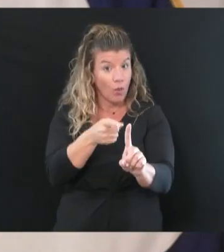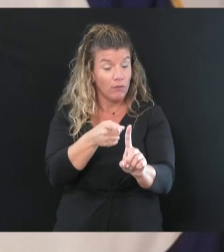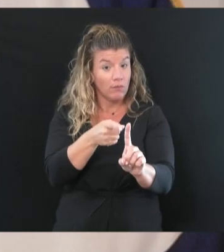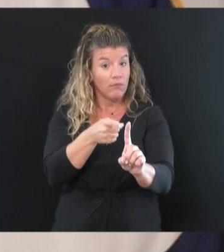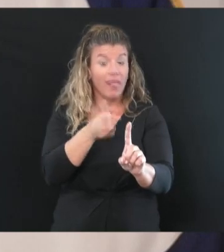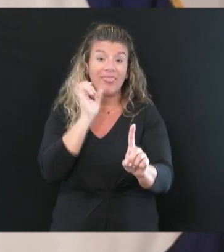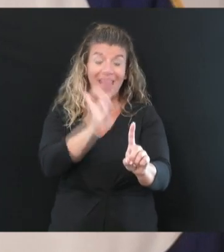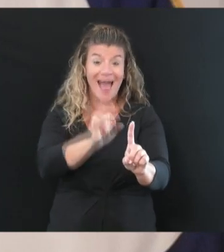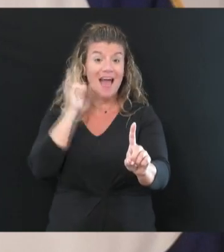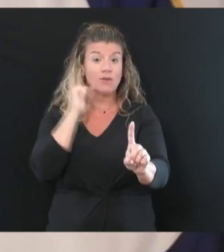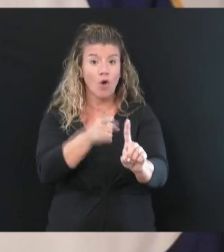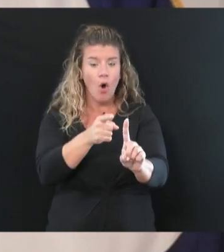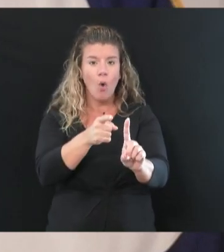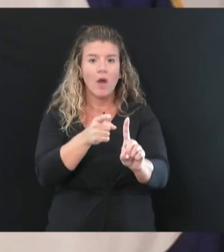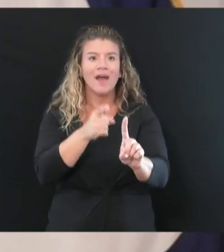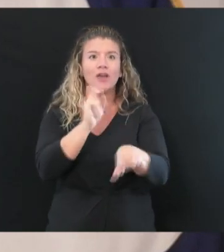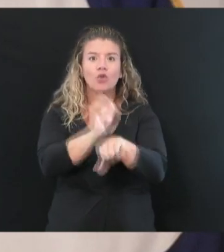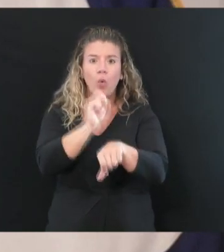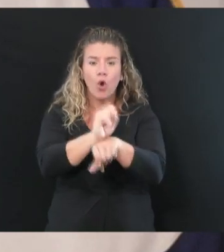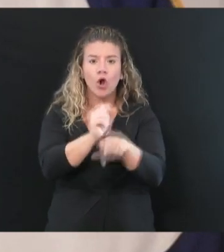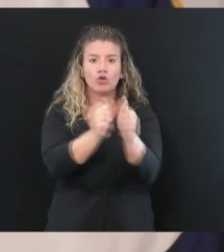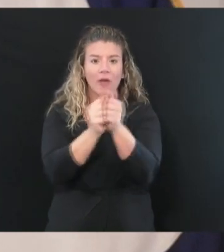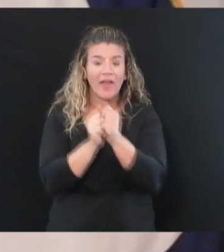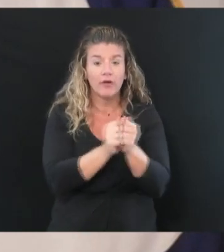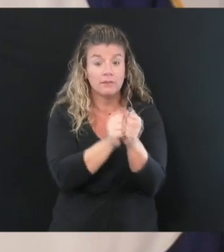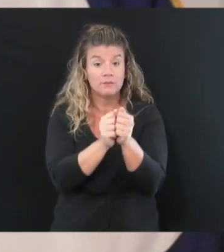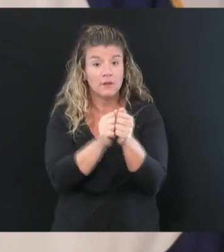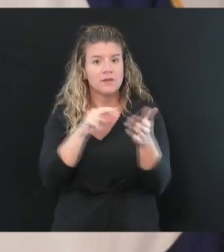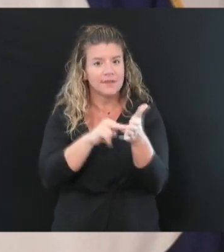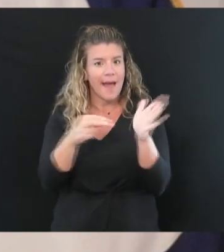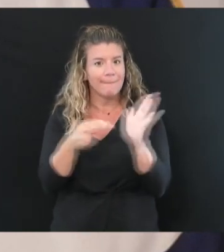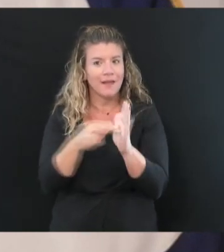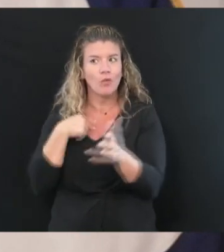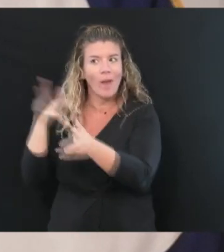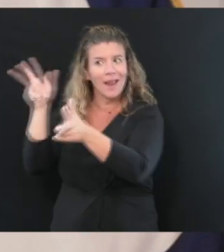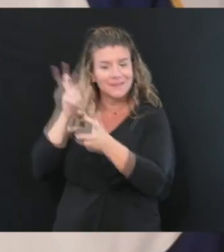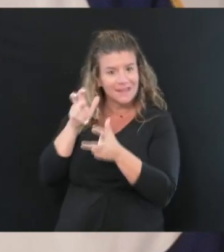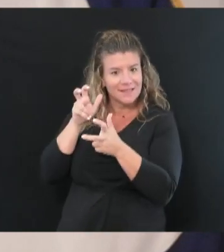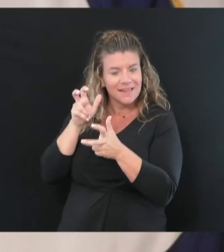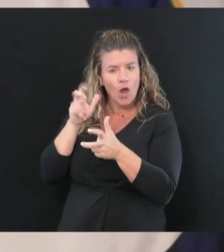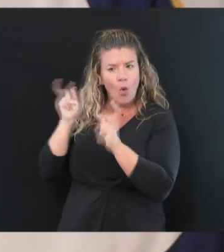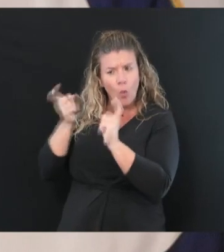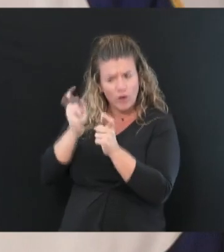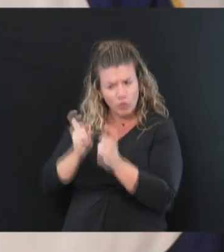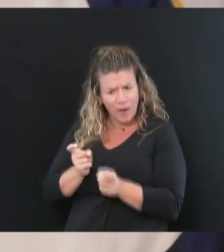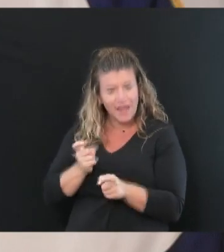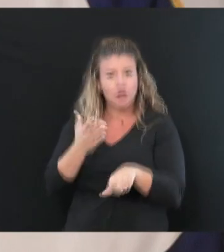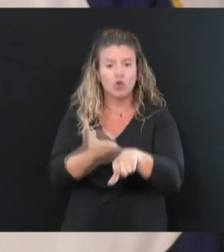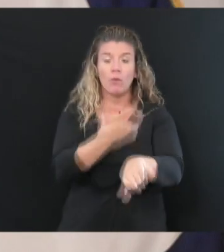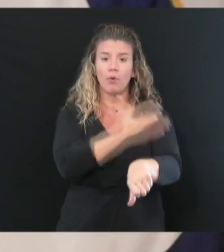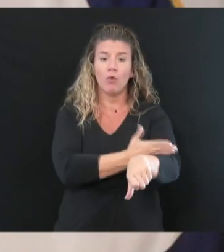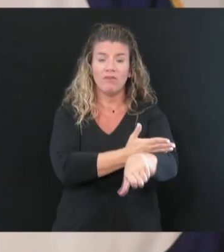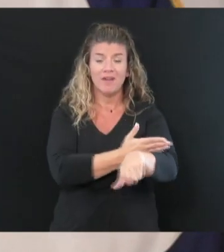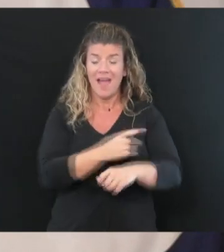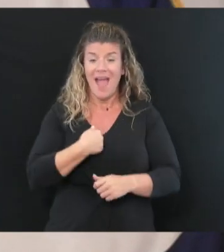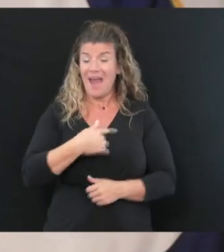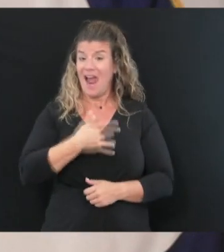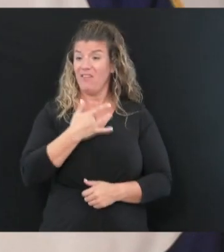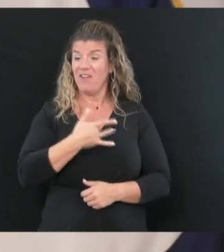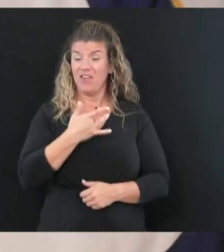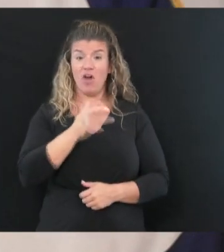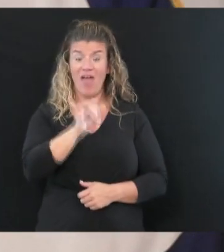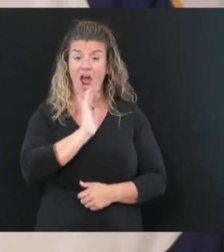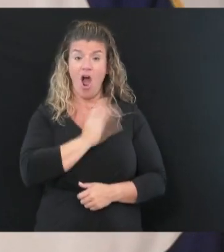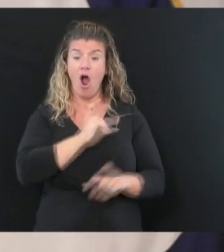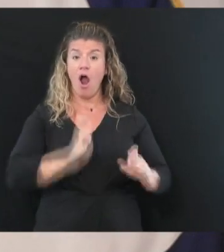our goal, to stay together. So we listen and we tweak and we make it better. But I think we've got a really, really, really good